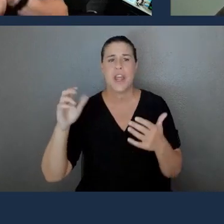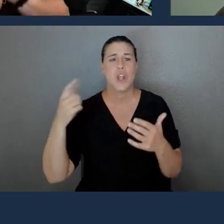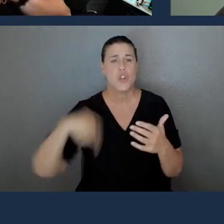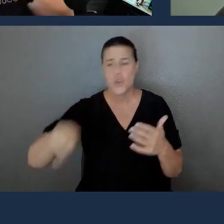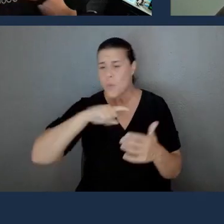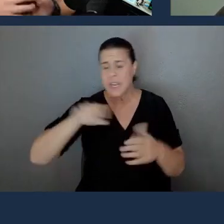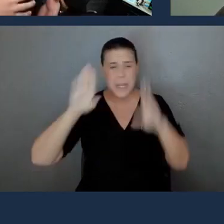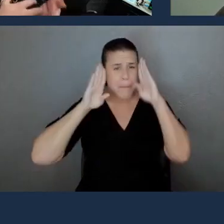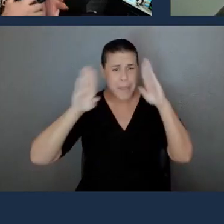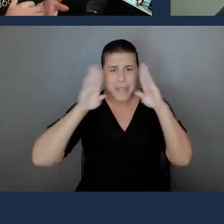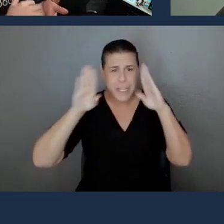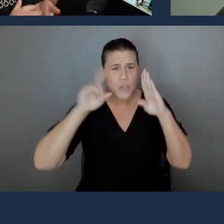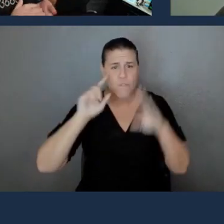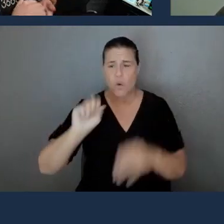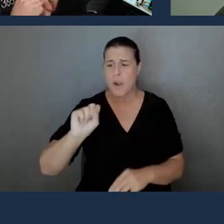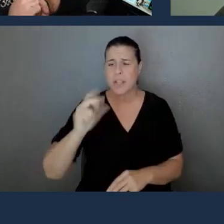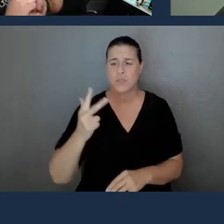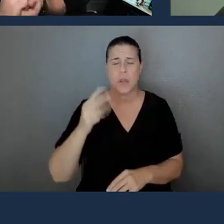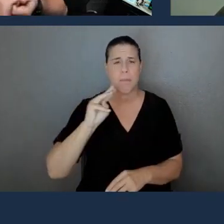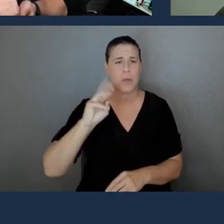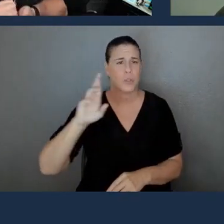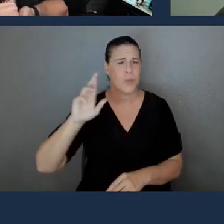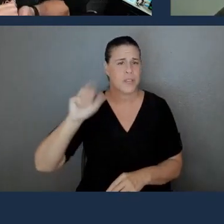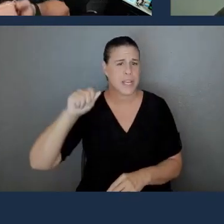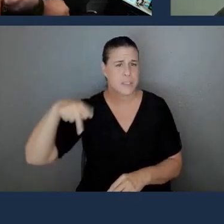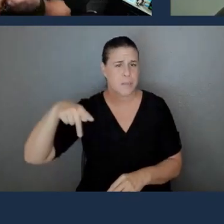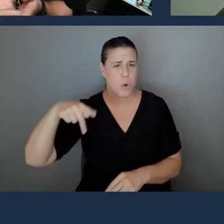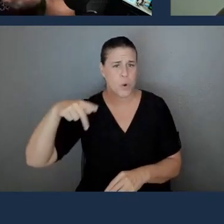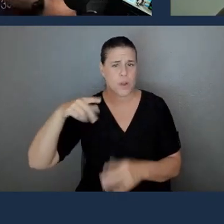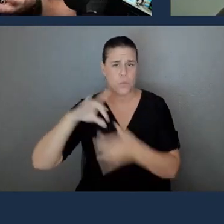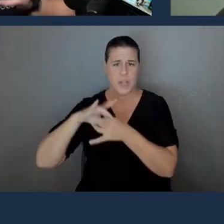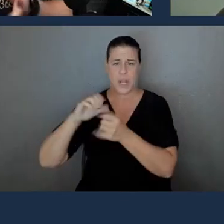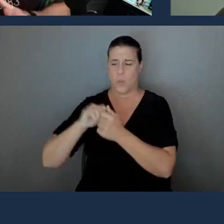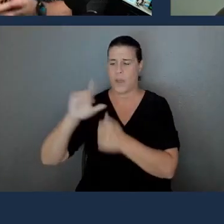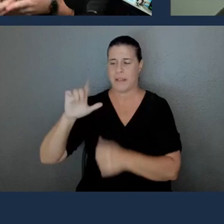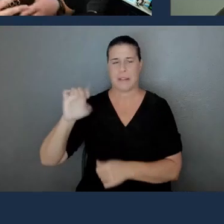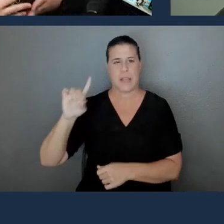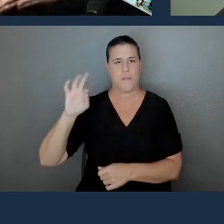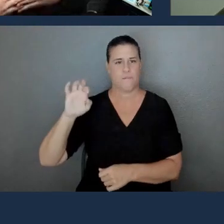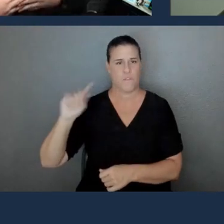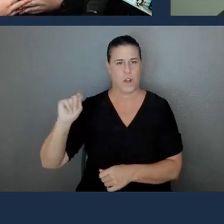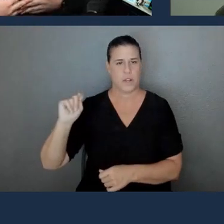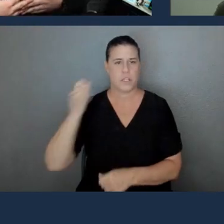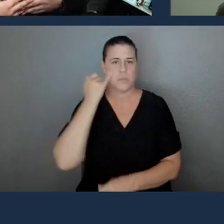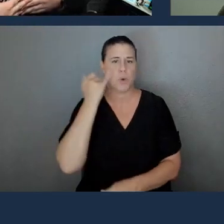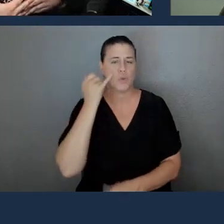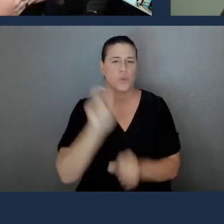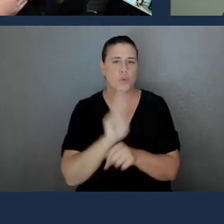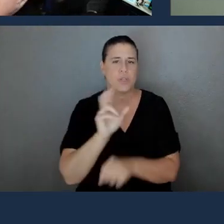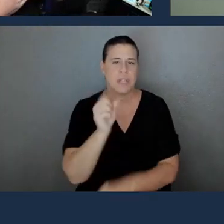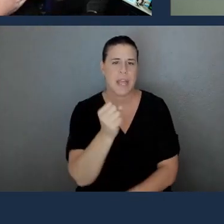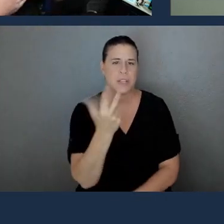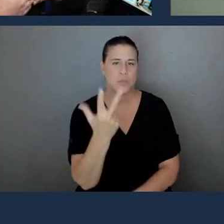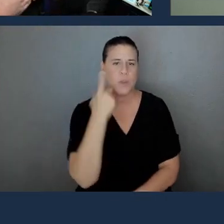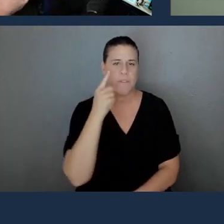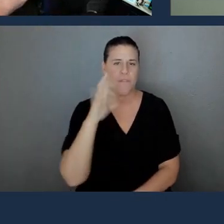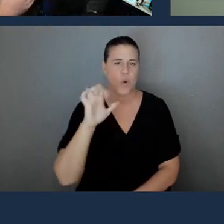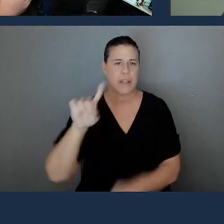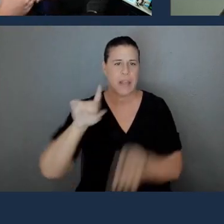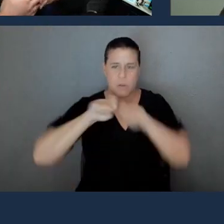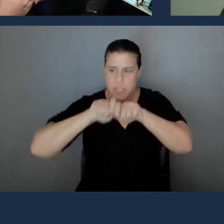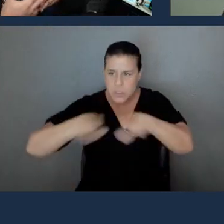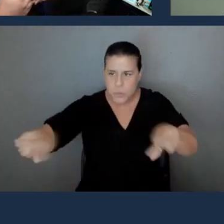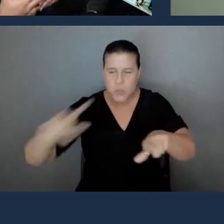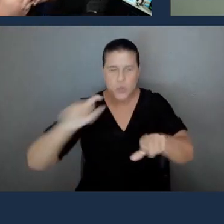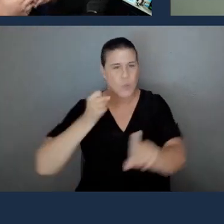to for S3 multi-region access points over CloudFront? So if you have if you're using S3 as a CloudFront distribution, does this